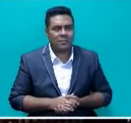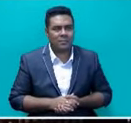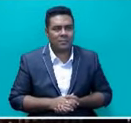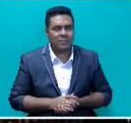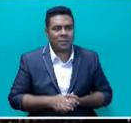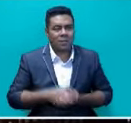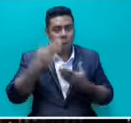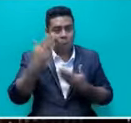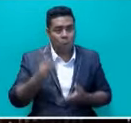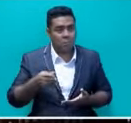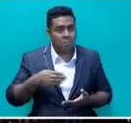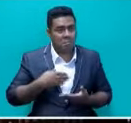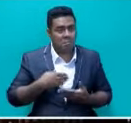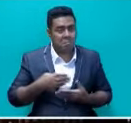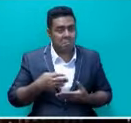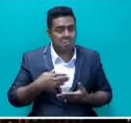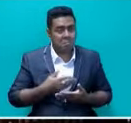Honorable Vitialim Buddha, you have the floor.